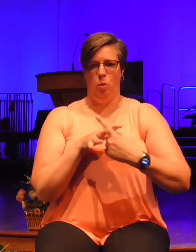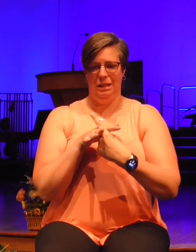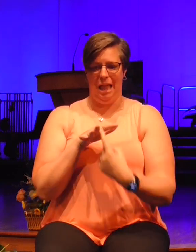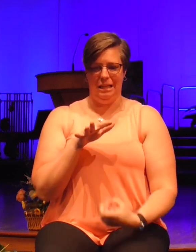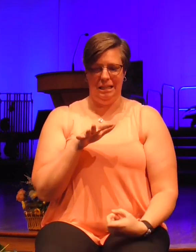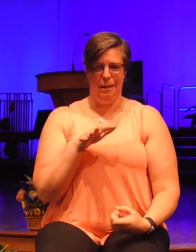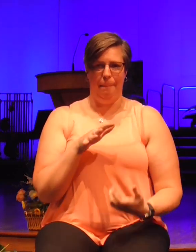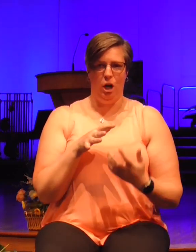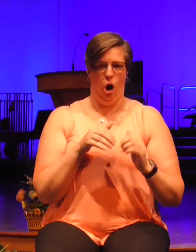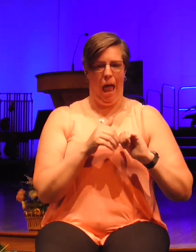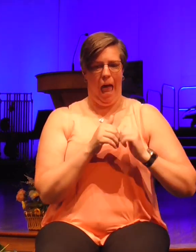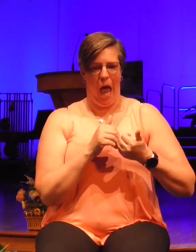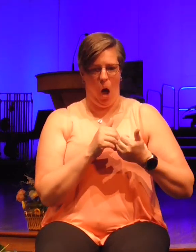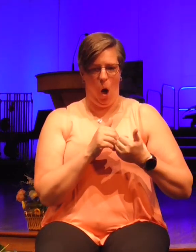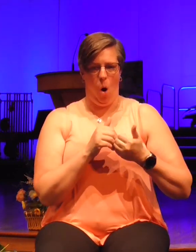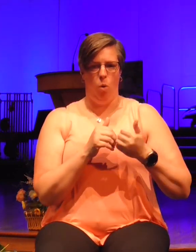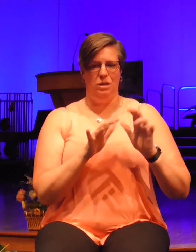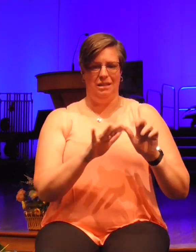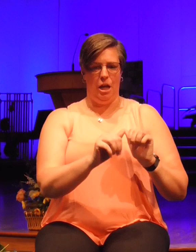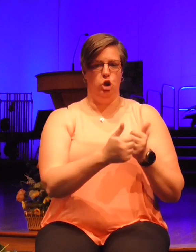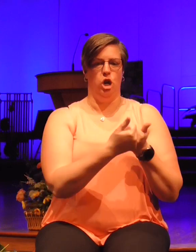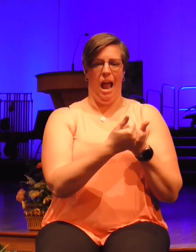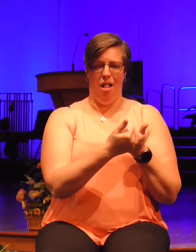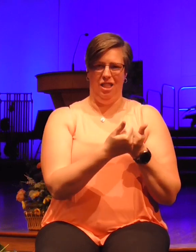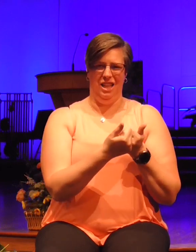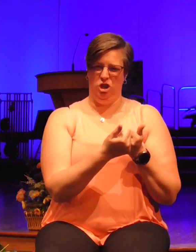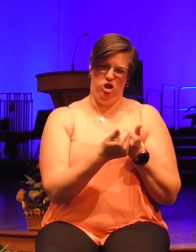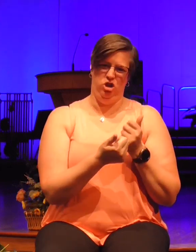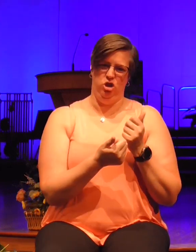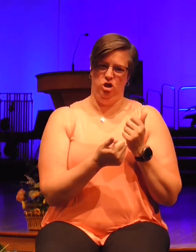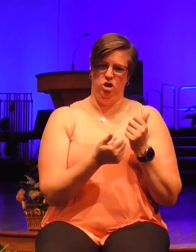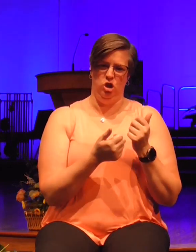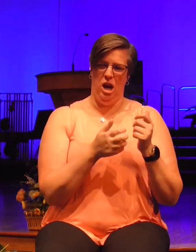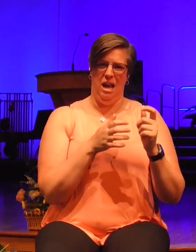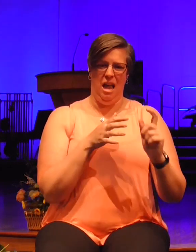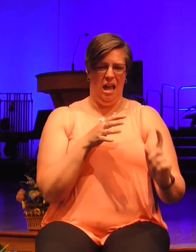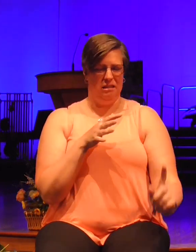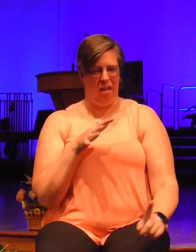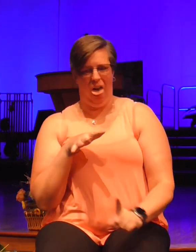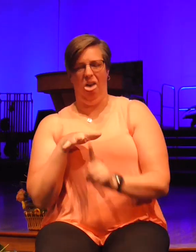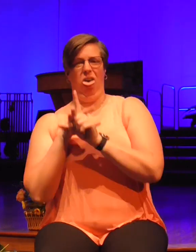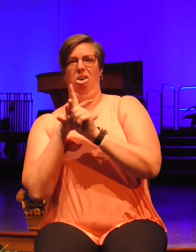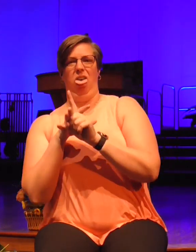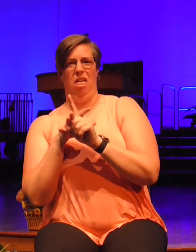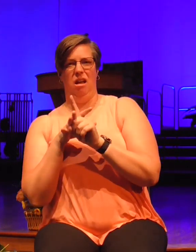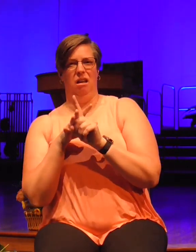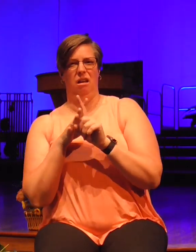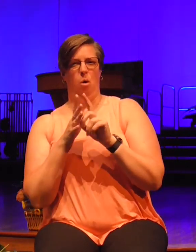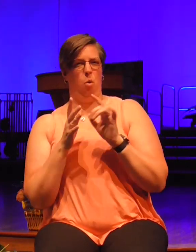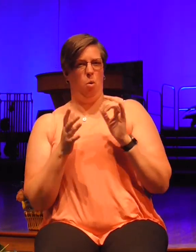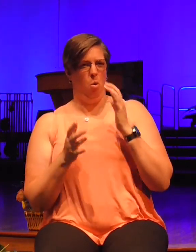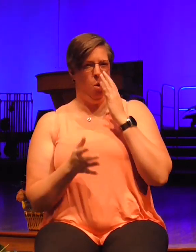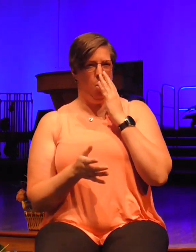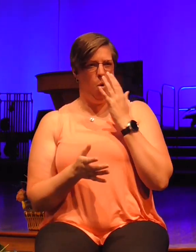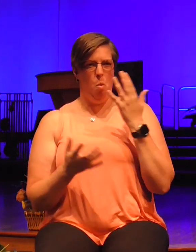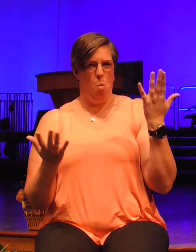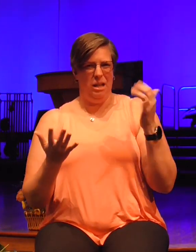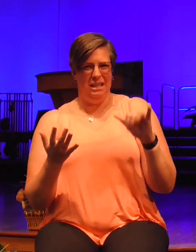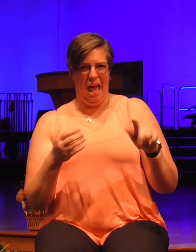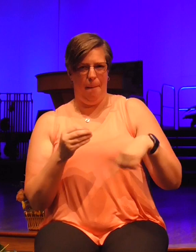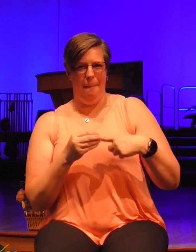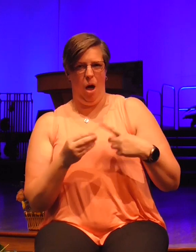this situation, this relationship issue just seems to be coming up out of the blue. What is that about? And we